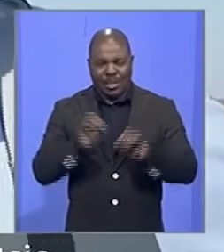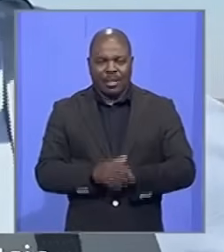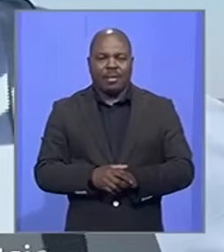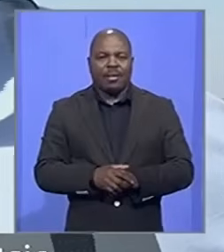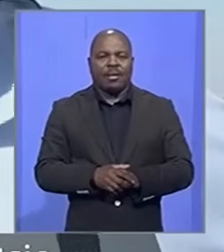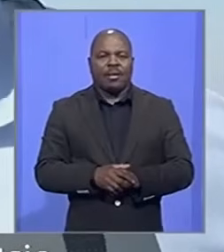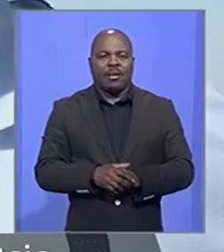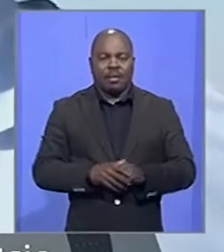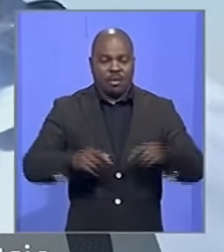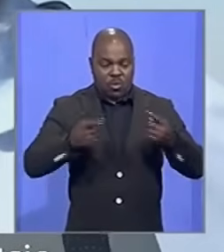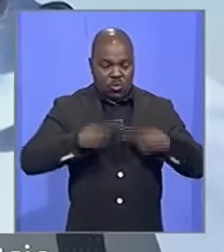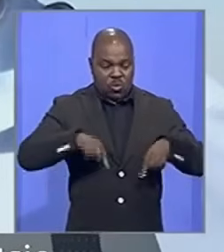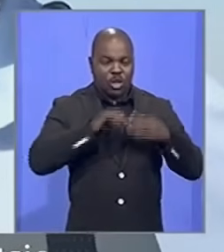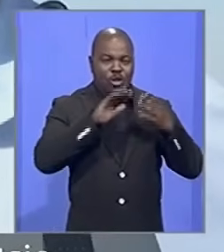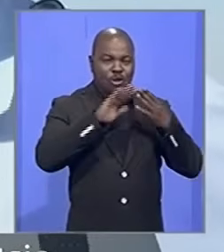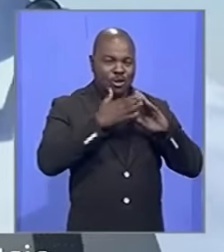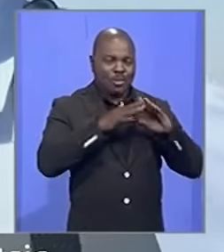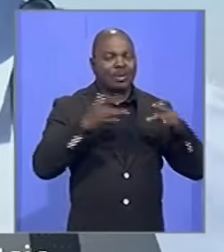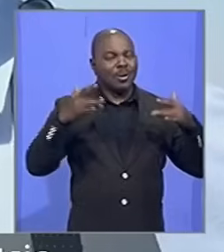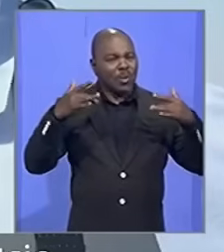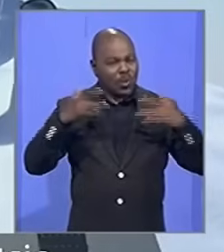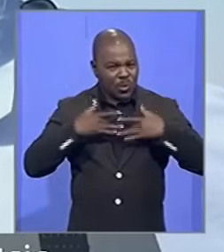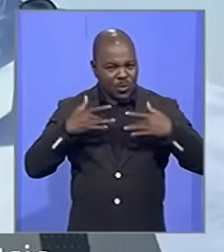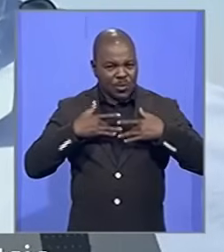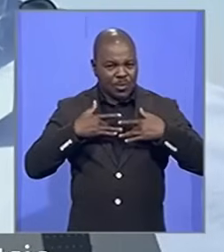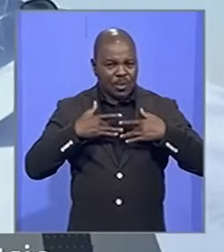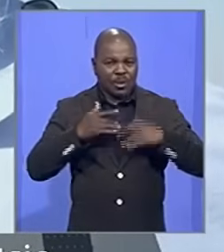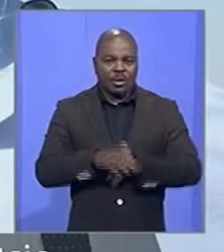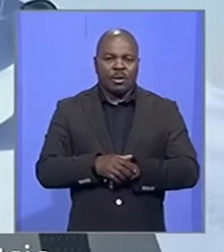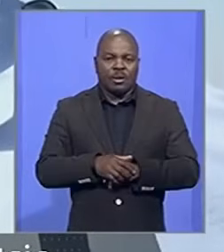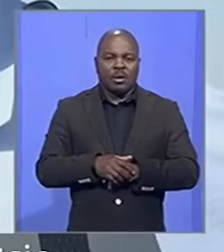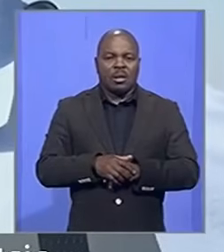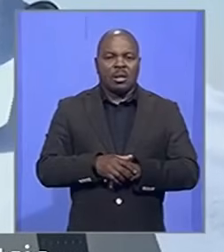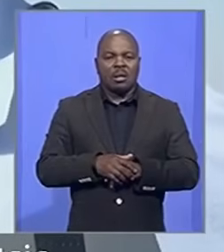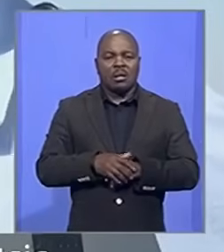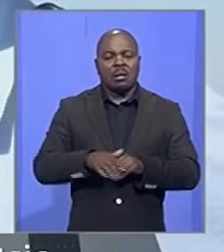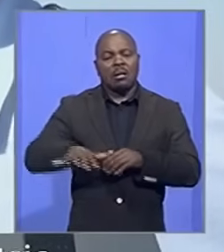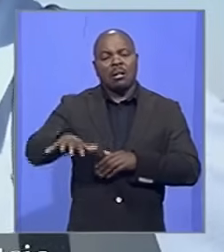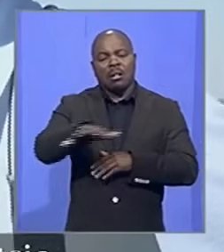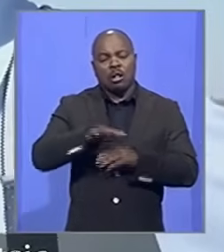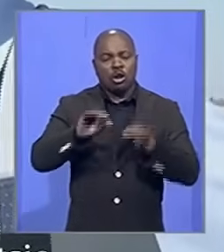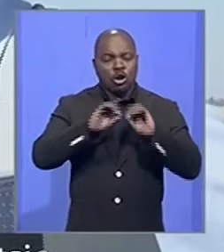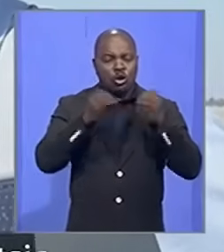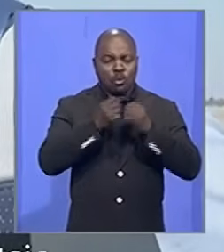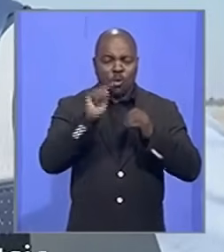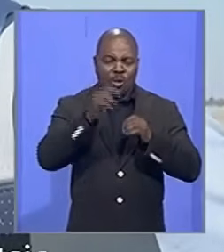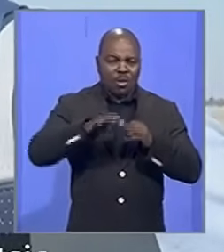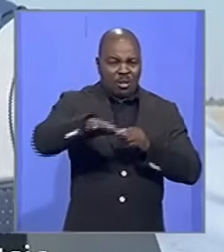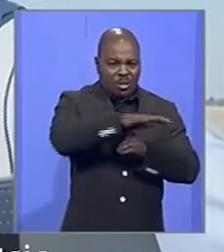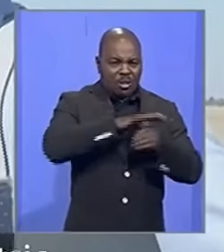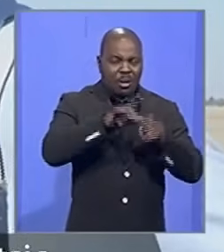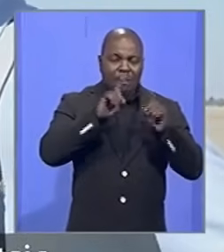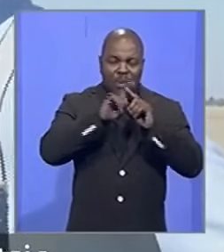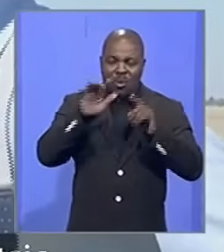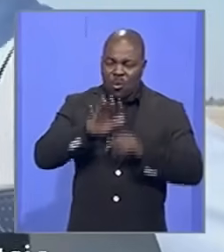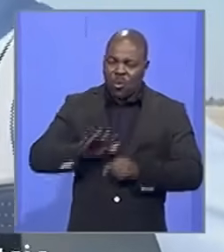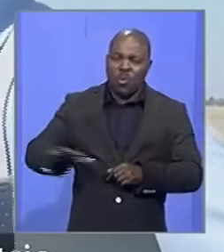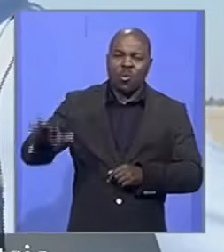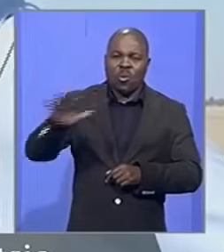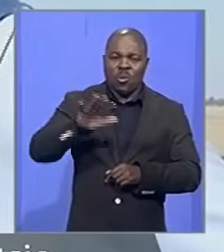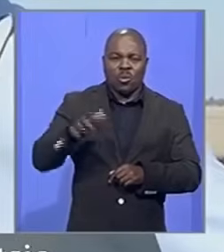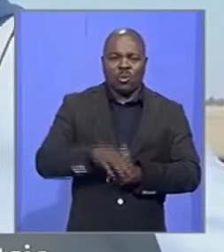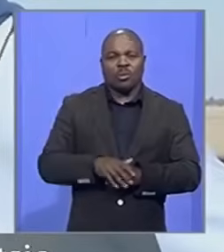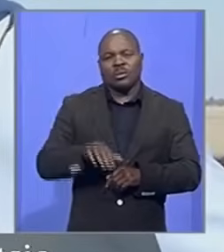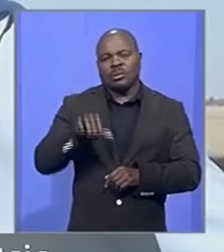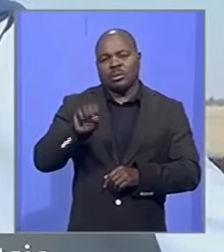as residents are concerned not for the Bisisvlei group, but for the rest.